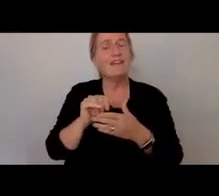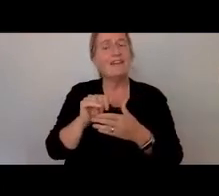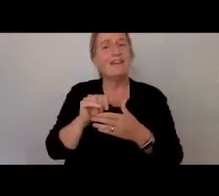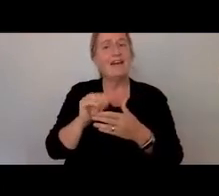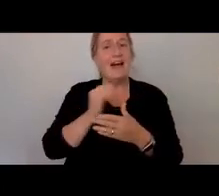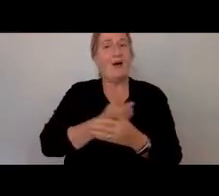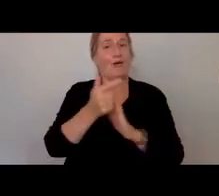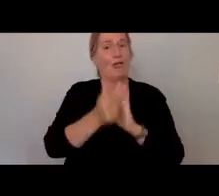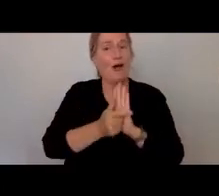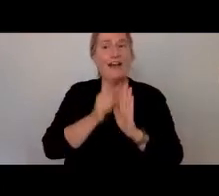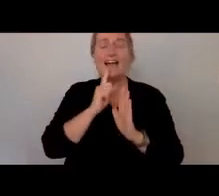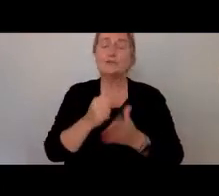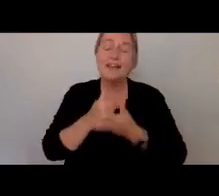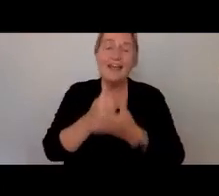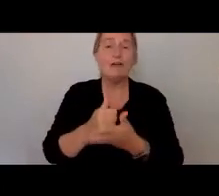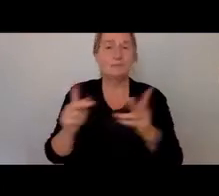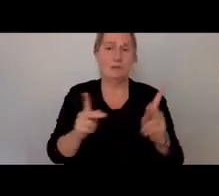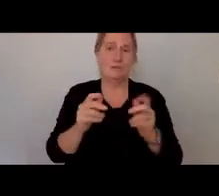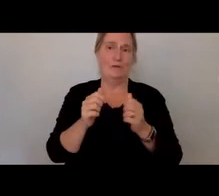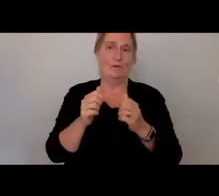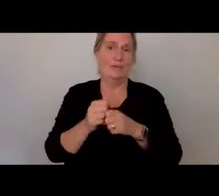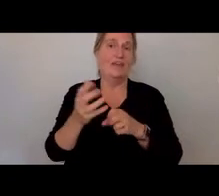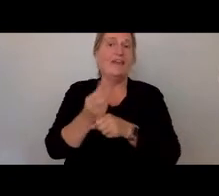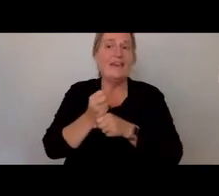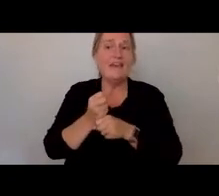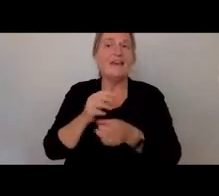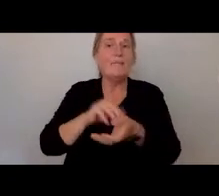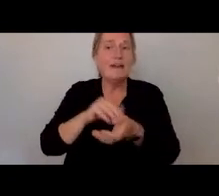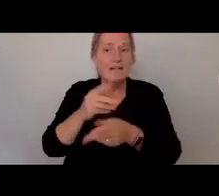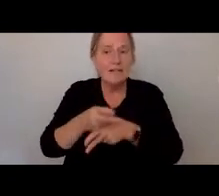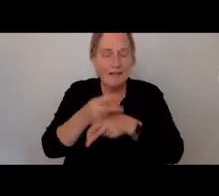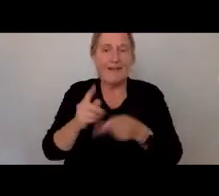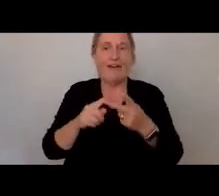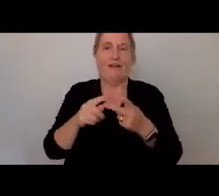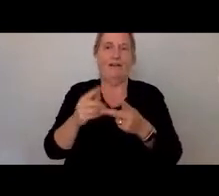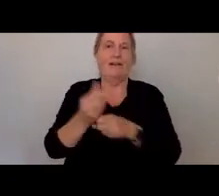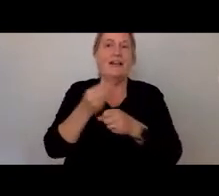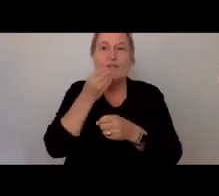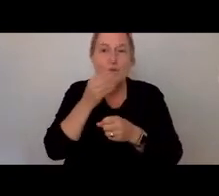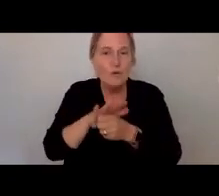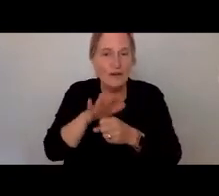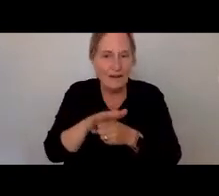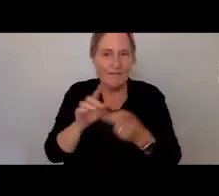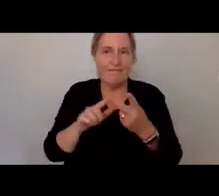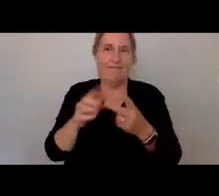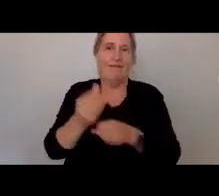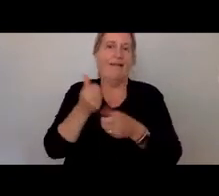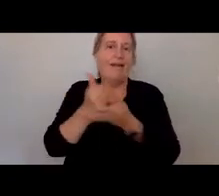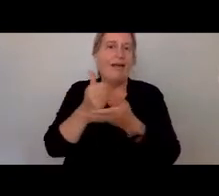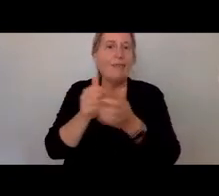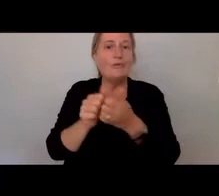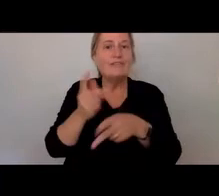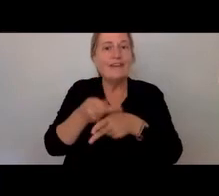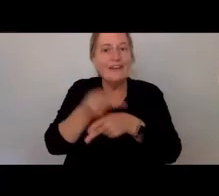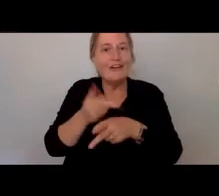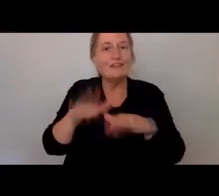helps people so they can stay in their homes and with child care. To paraphrase Minnesota's own happy warrior, Hubert Humphrey, the